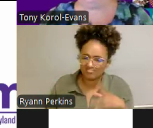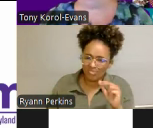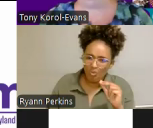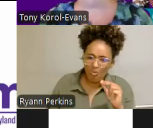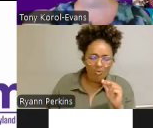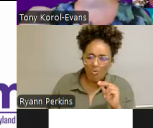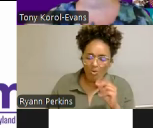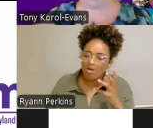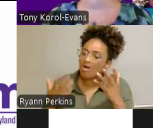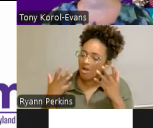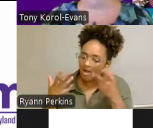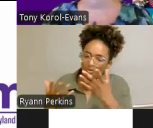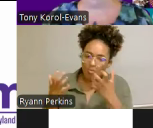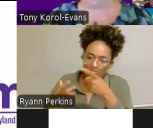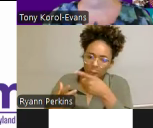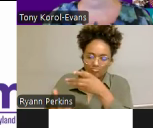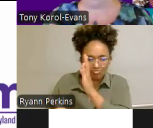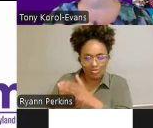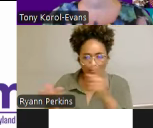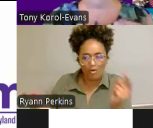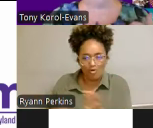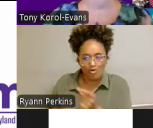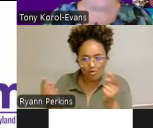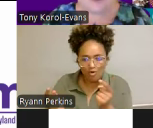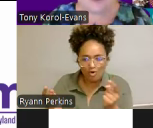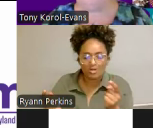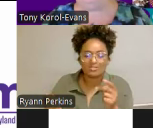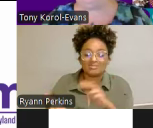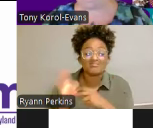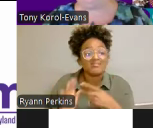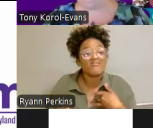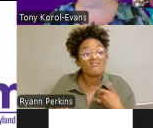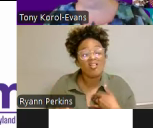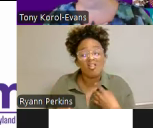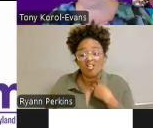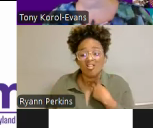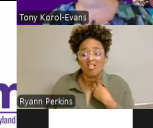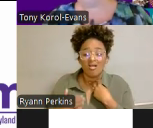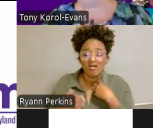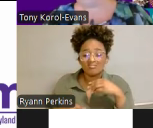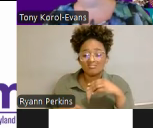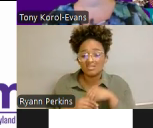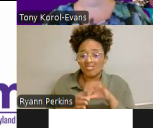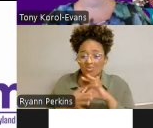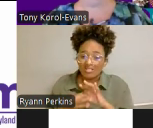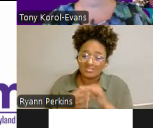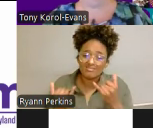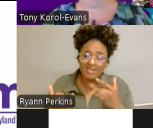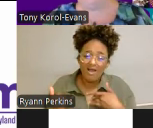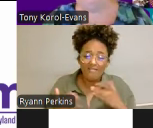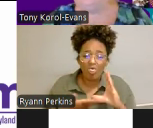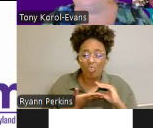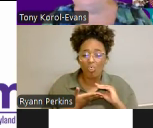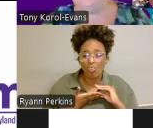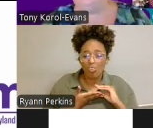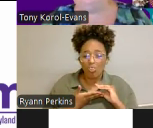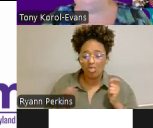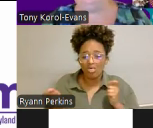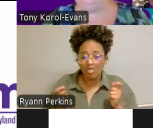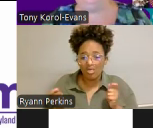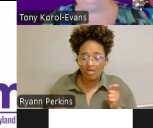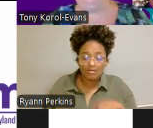Feeling trapped because they're in the relationship, so they may feel they have even less power than before. Yes, Kelly, being embarrassed, right? Like, how could you